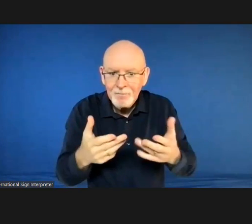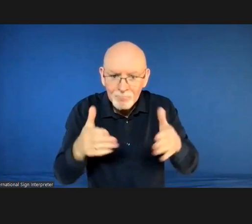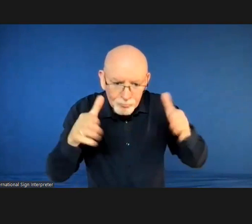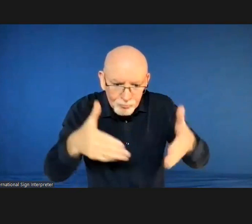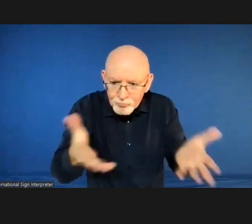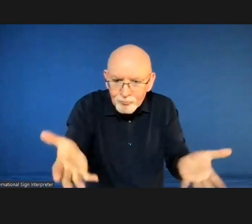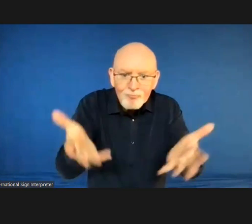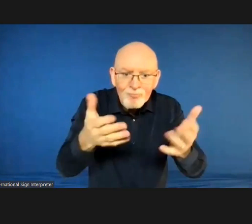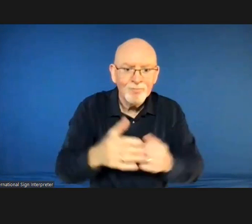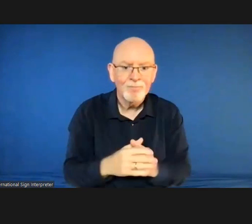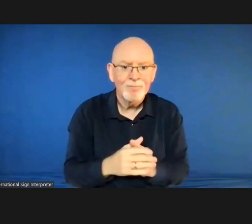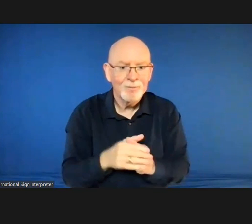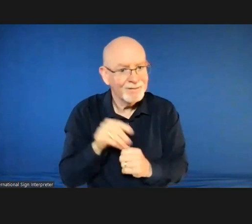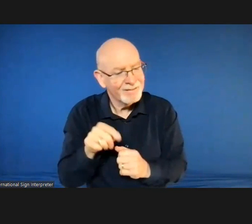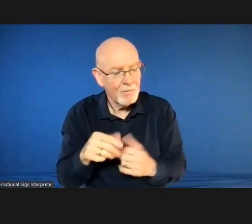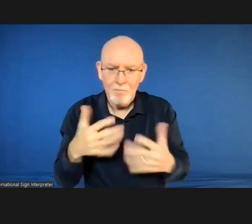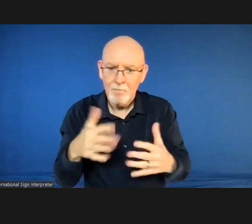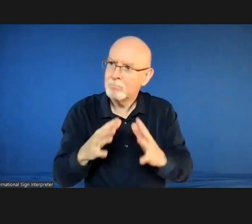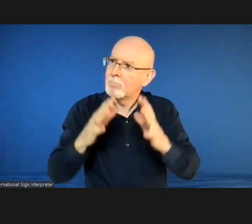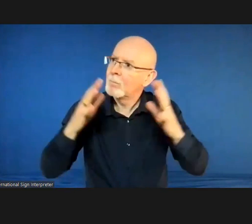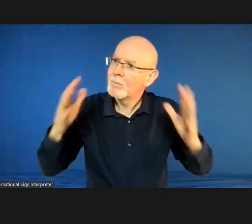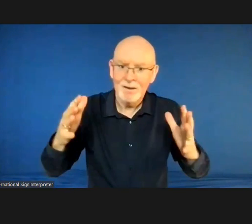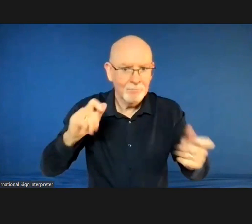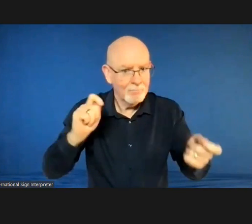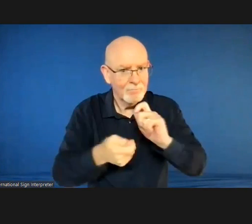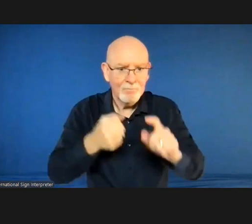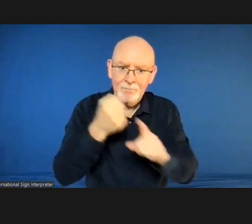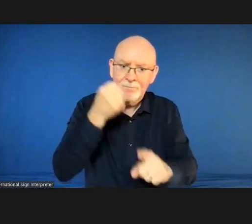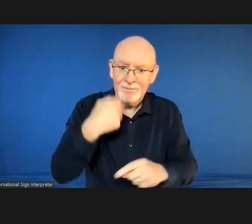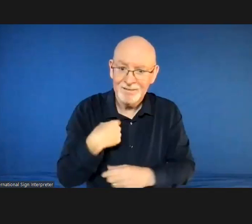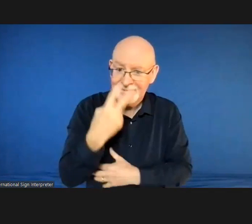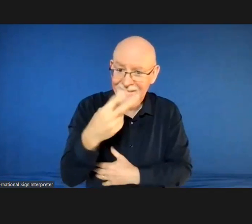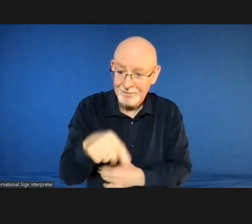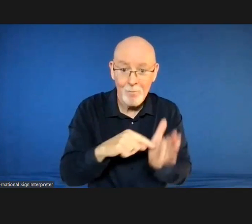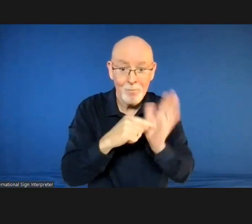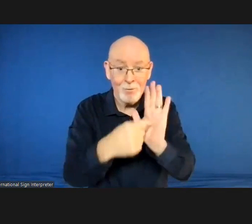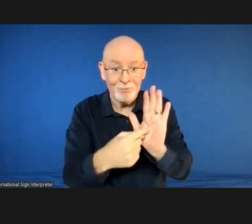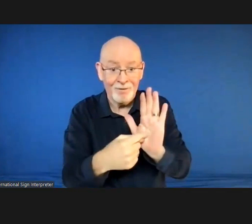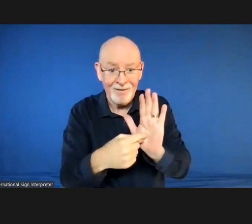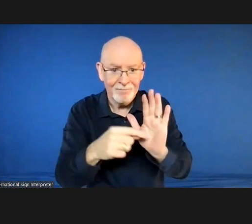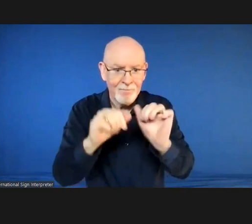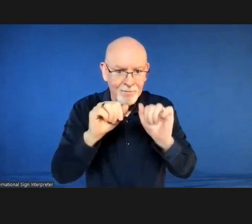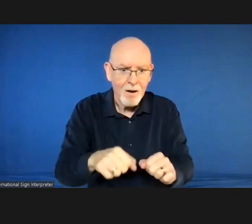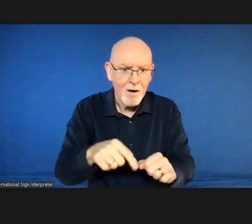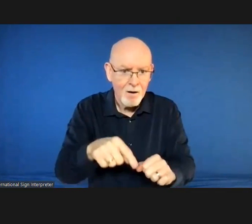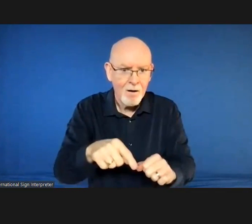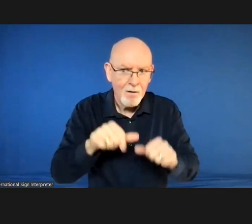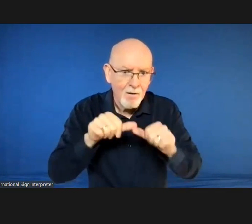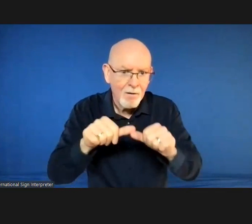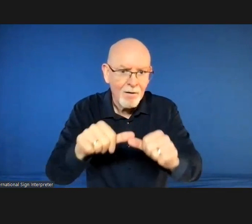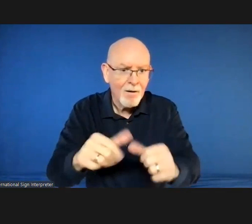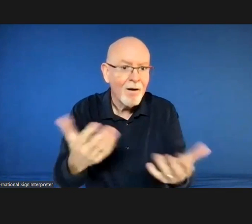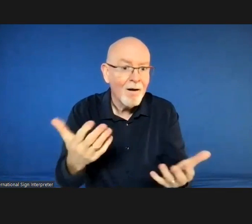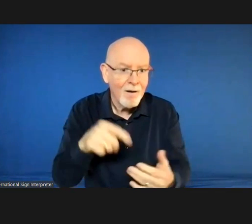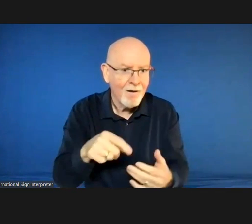the capacity and the responsibility now lies with the parents and the community who are